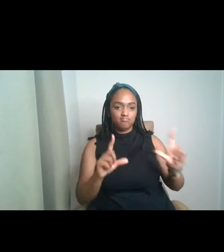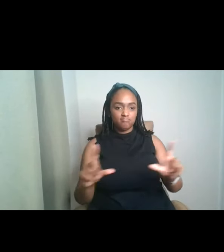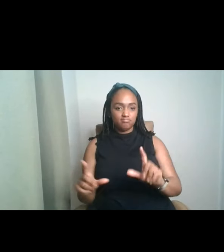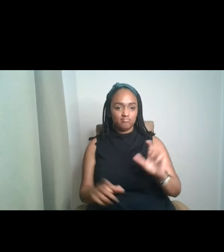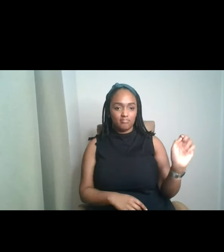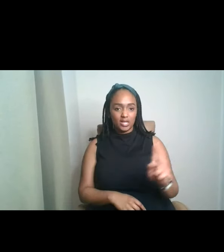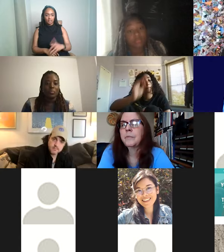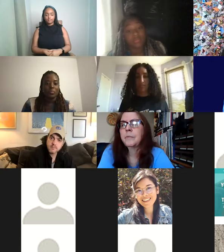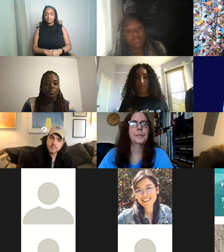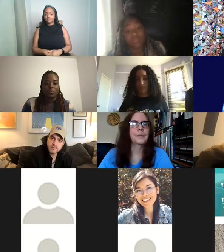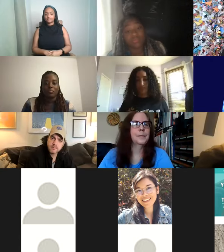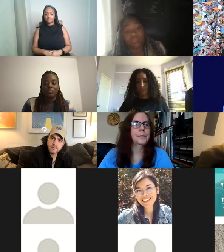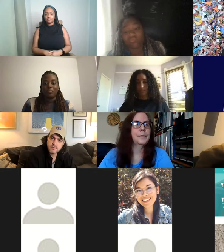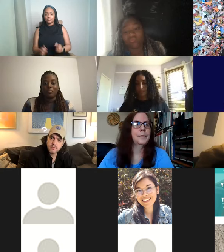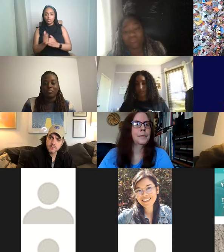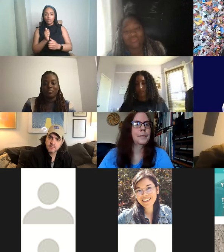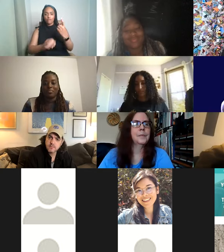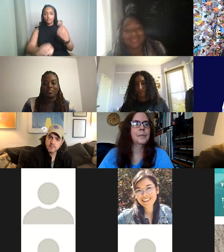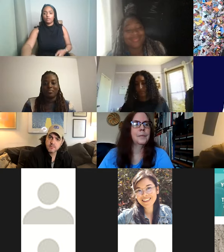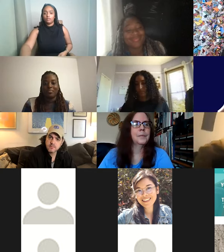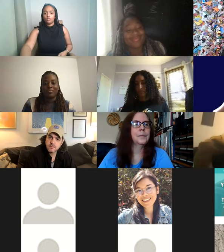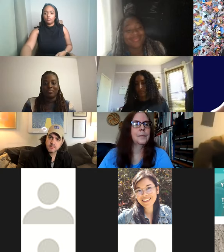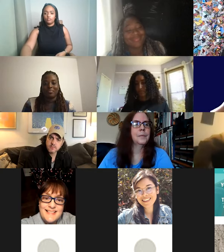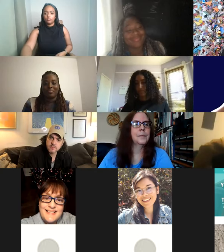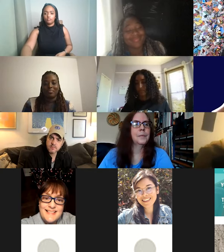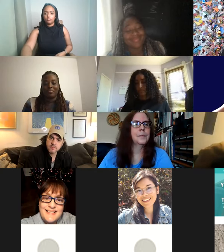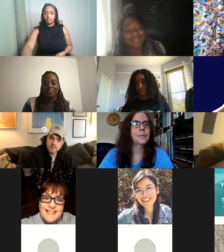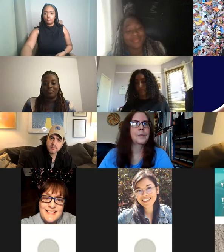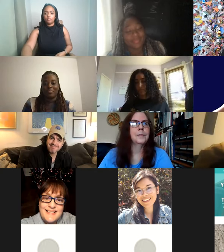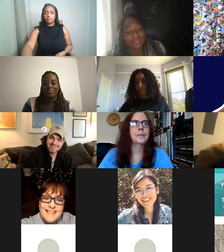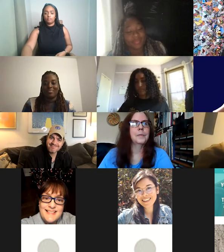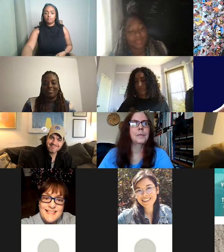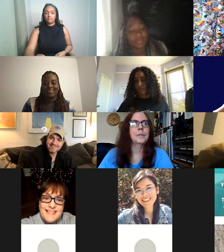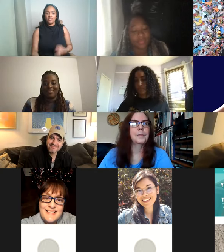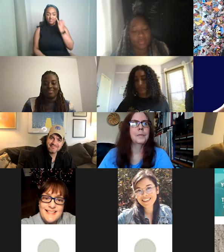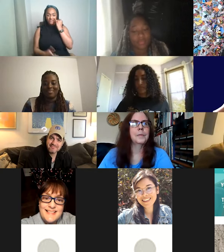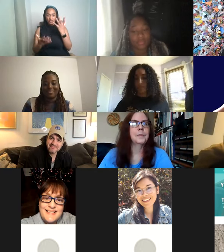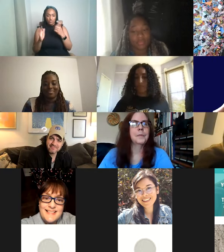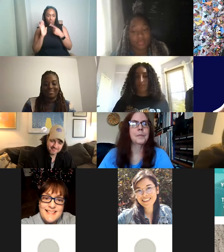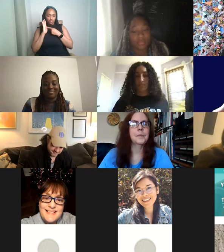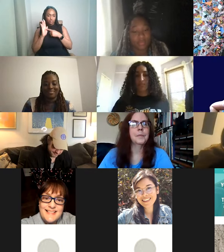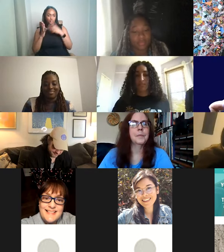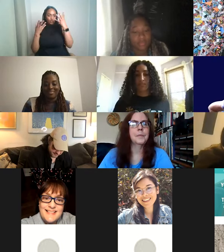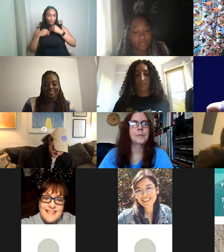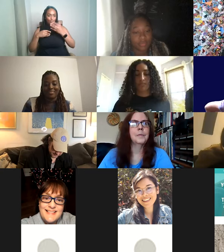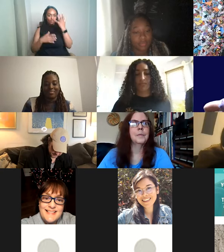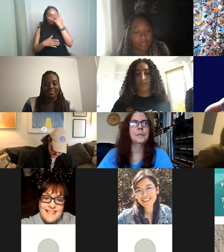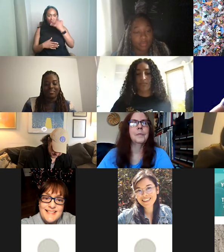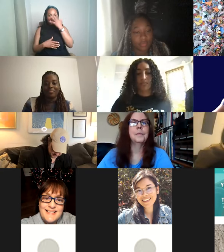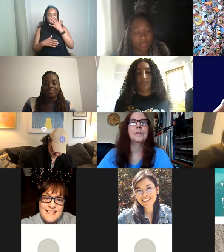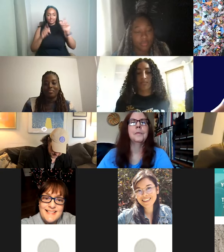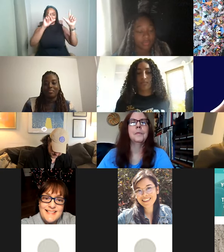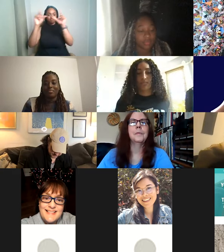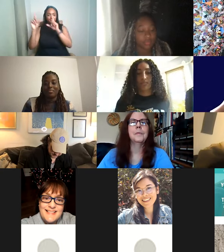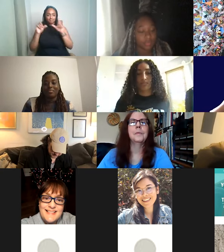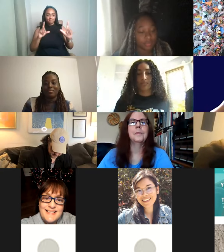Everybody go into gallery view, and everybody that wants to reveal your beautiful faces, that's lovely. And Summer's gonna say